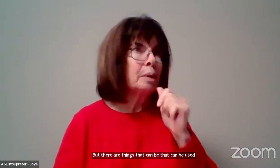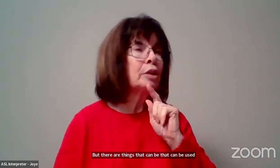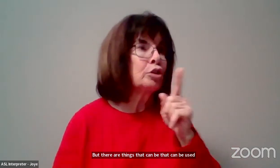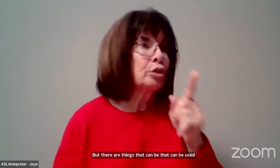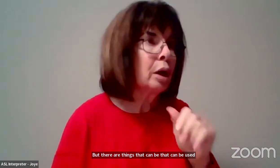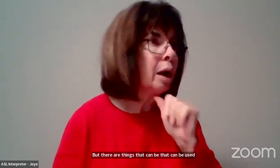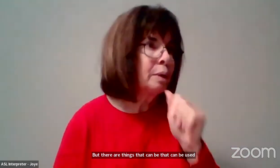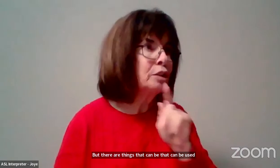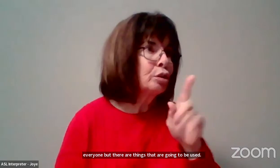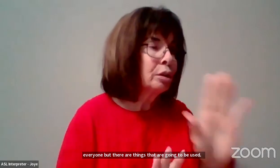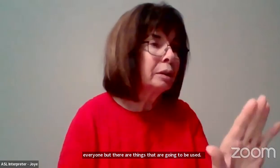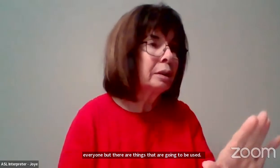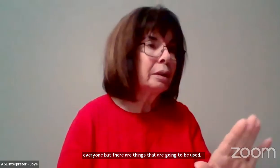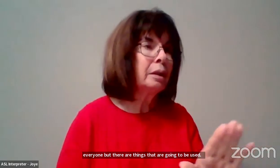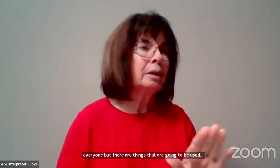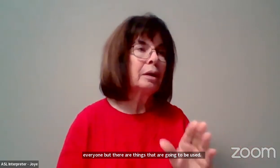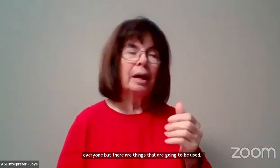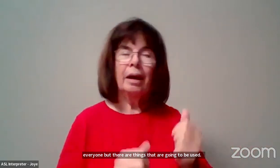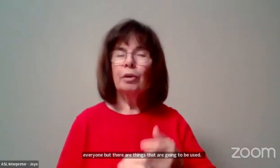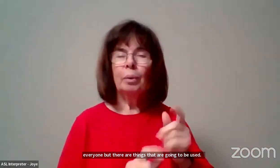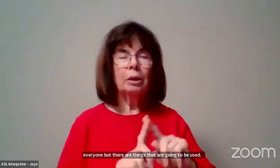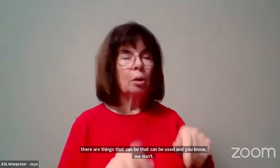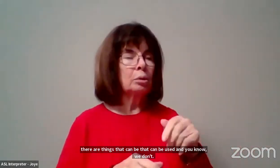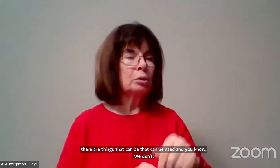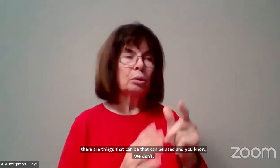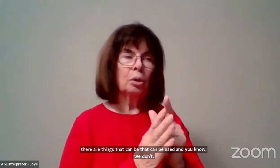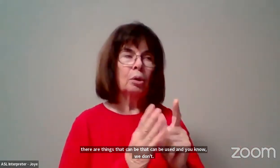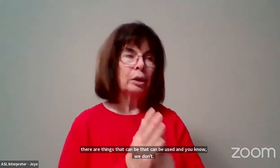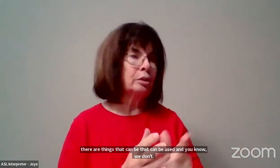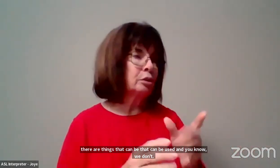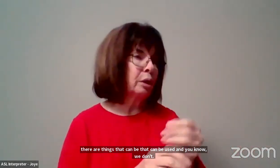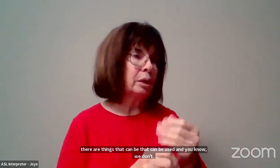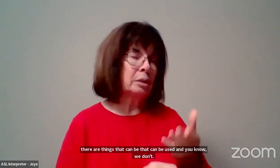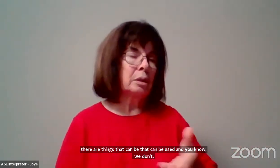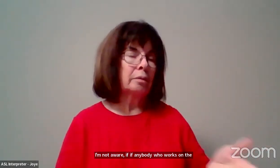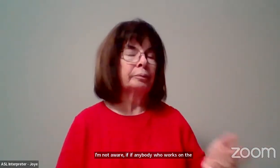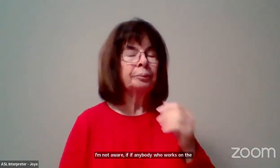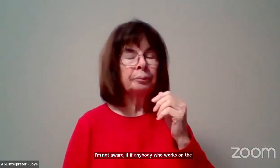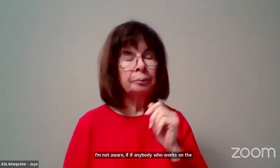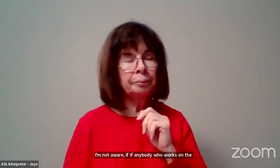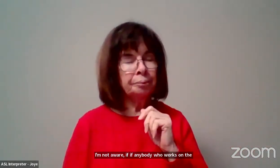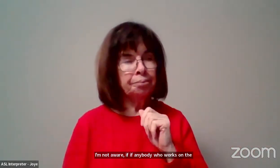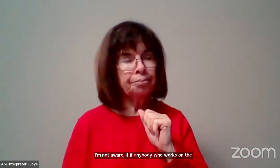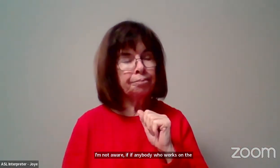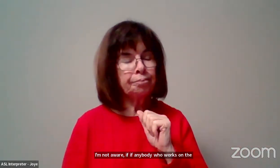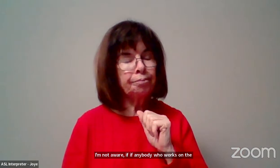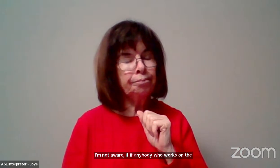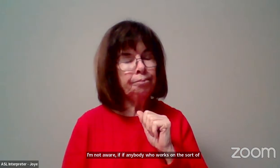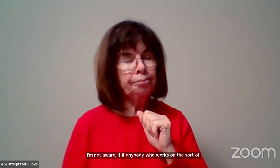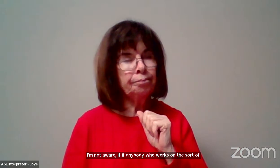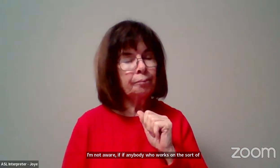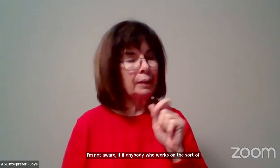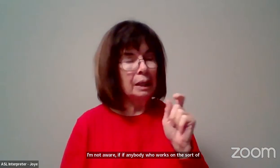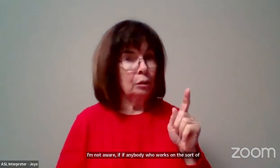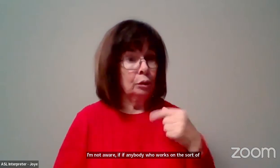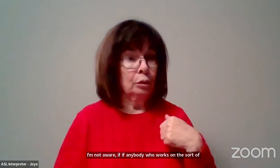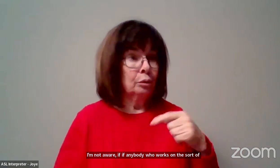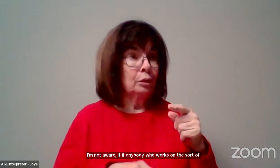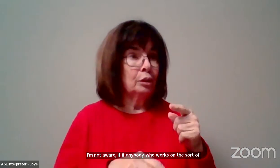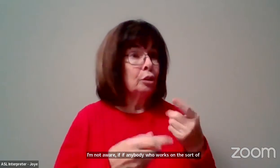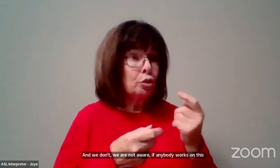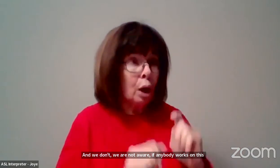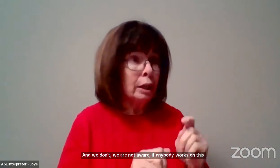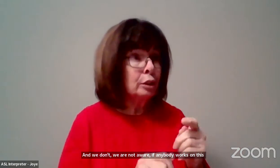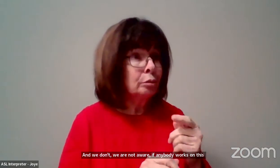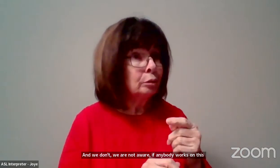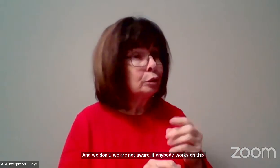now go to lawyers to have stuff done for them, the minimal stuff. And you just can't, even though you're trying to do